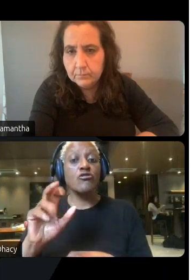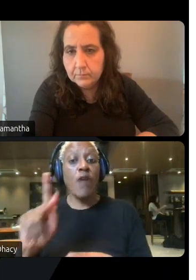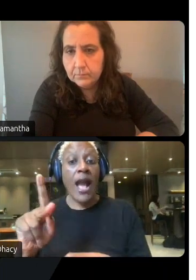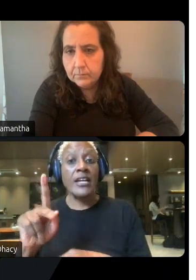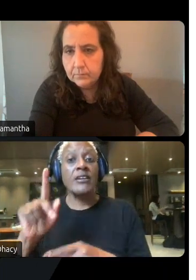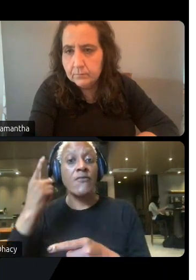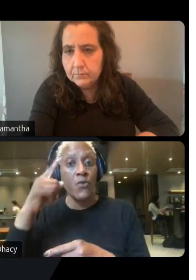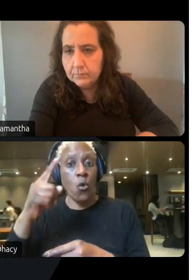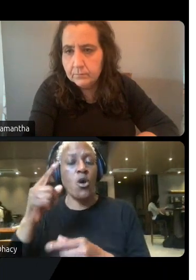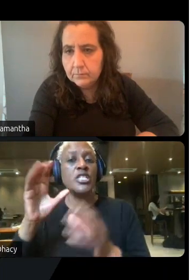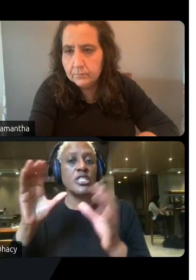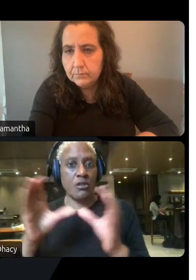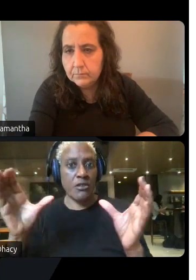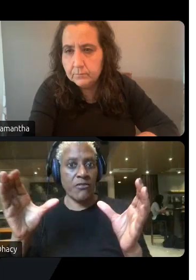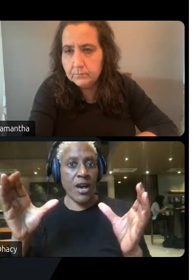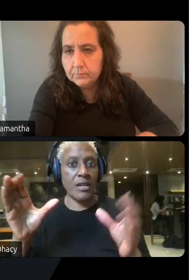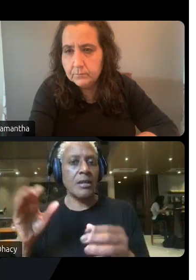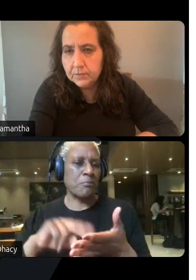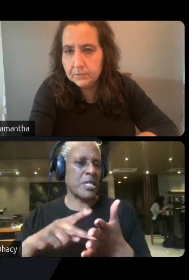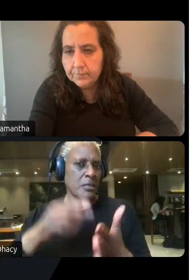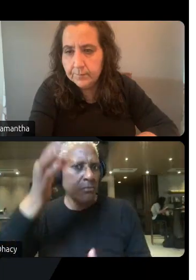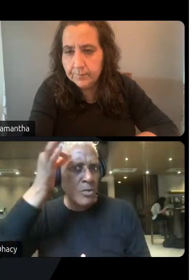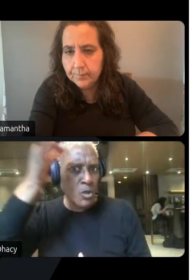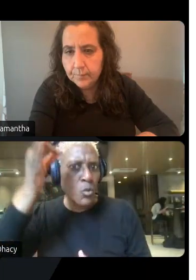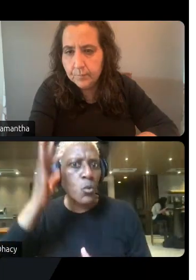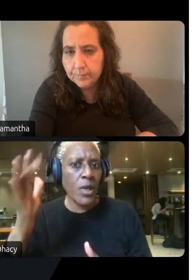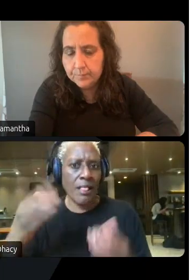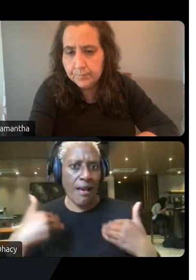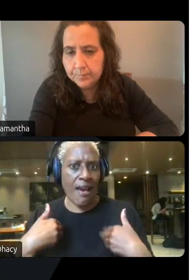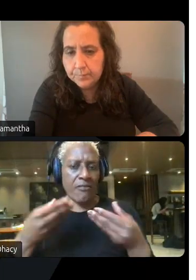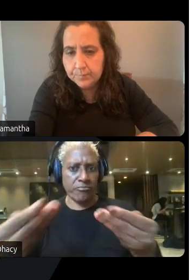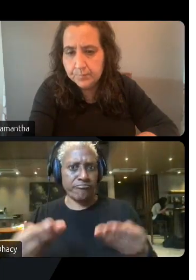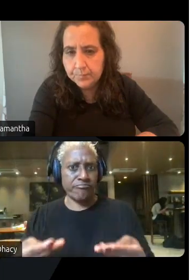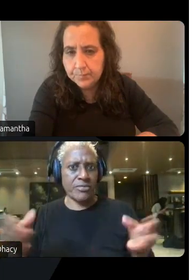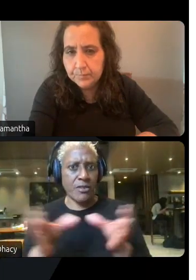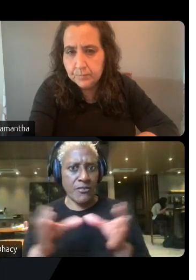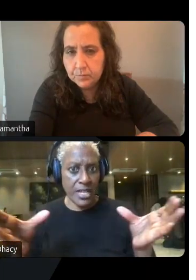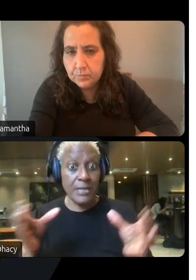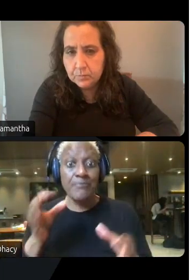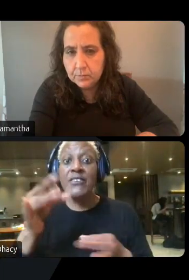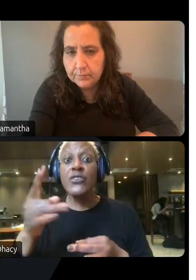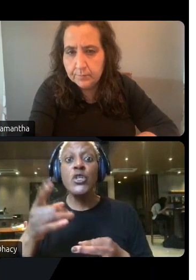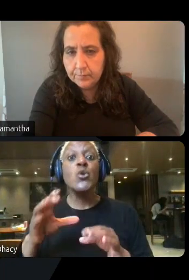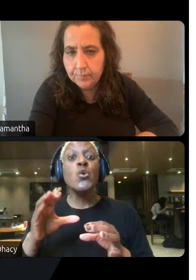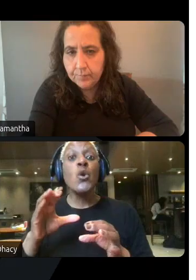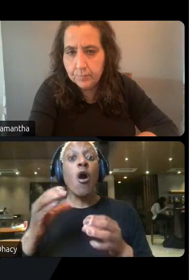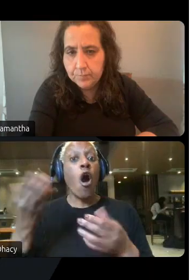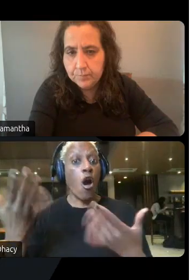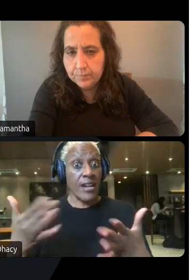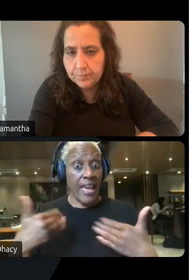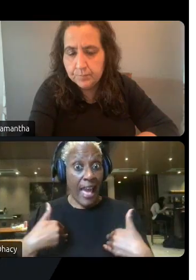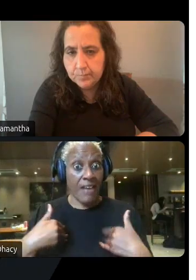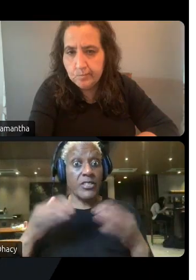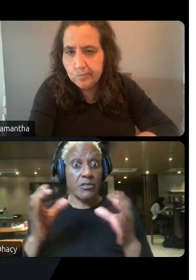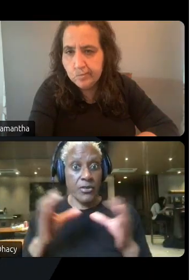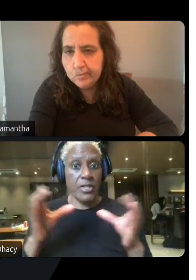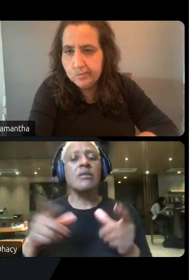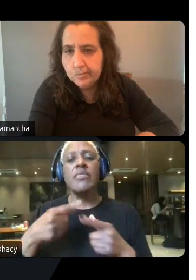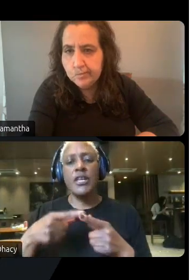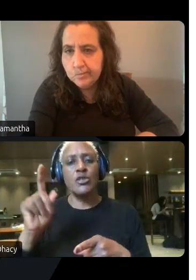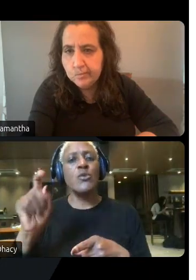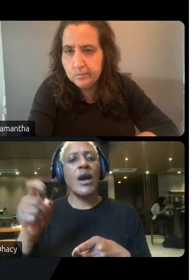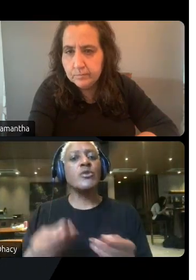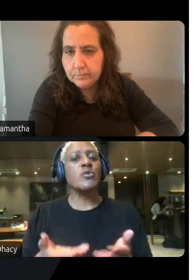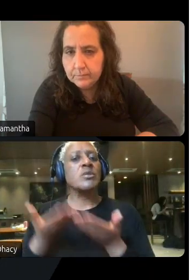York State teacher certification already, you will need to submit an electronic copy of your current and